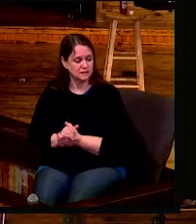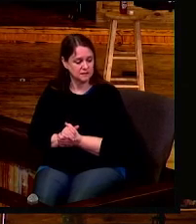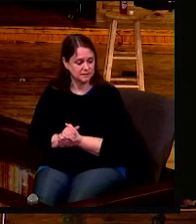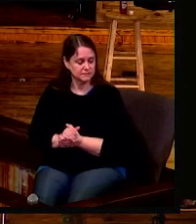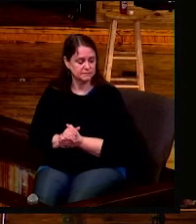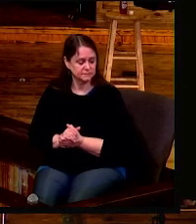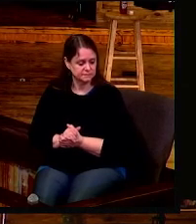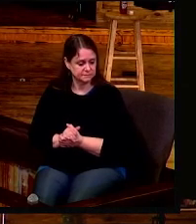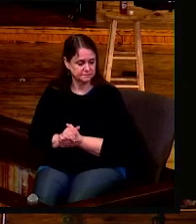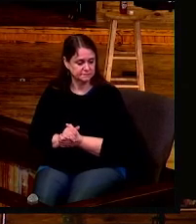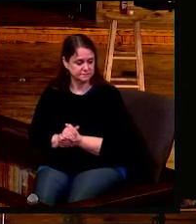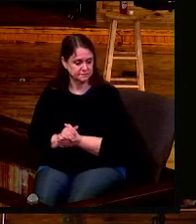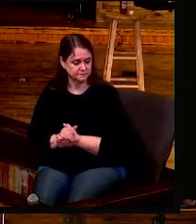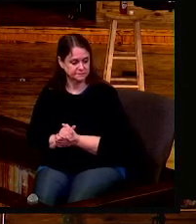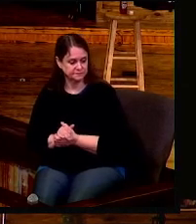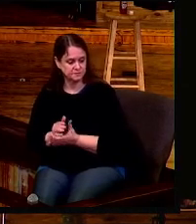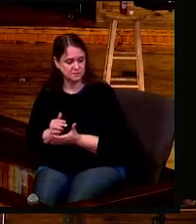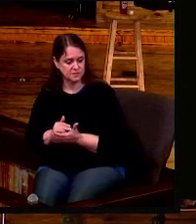in.